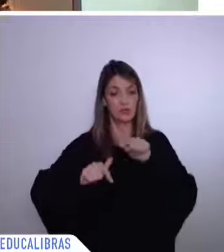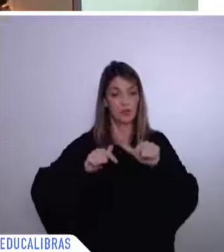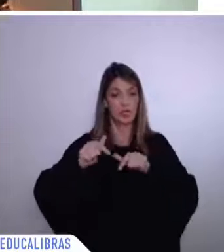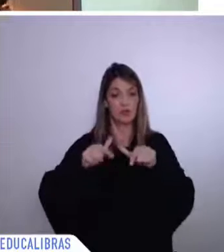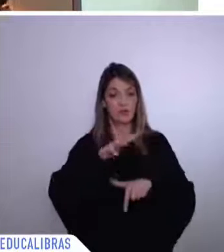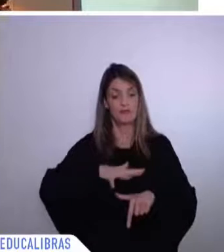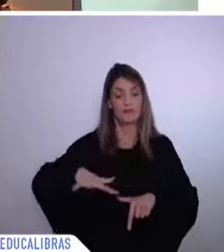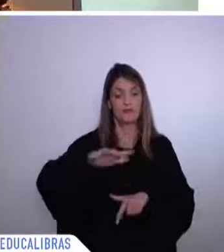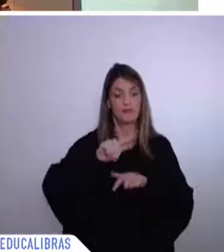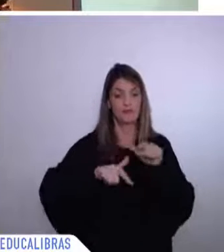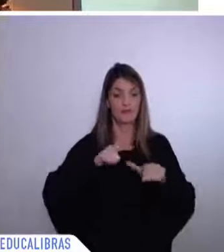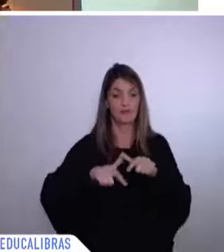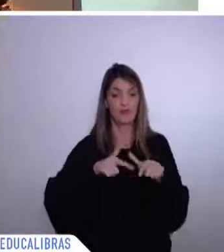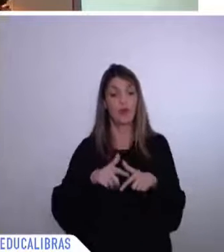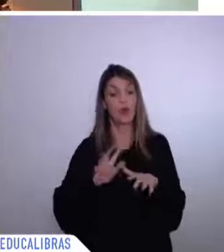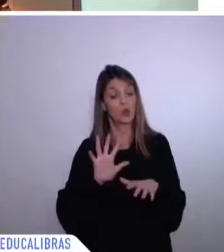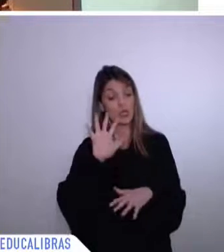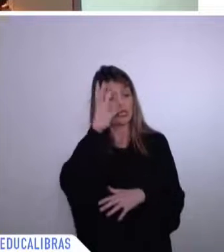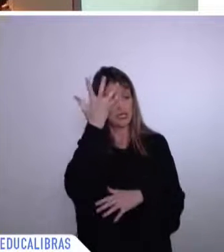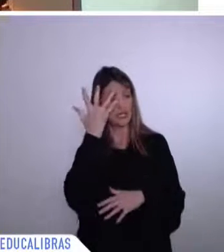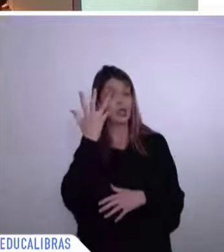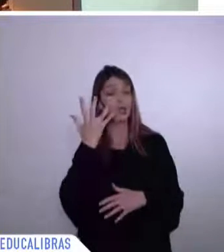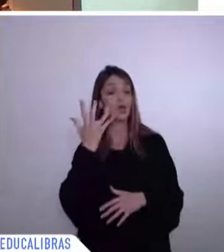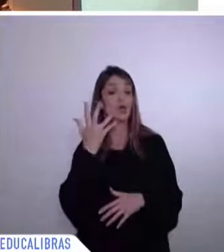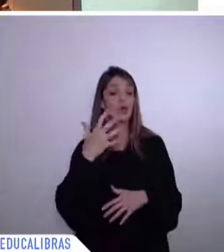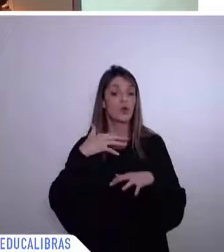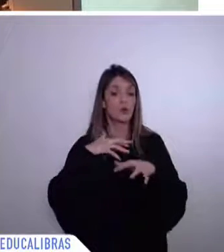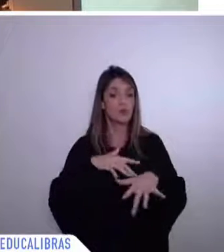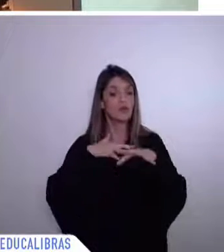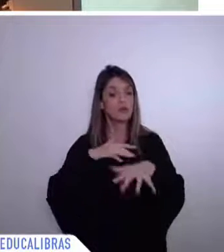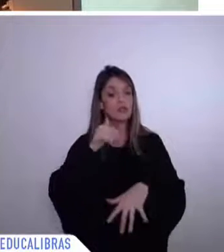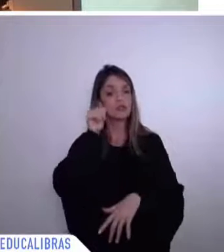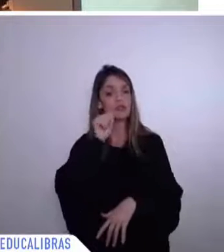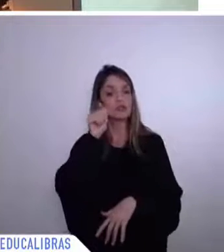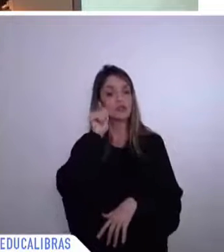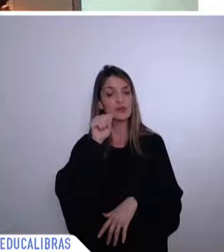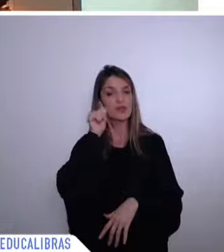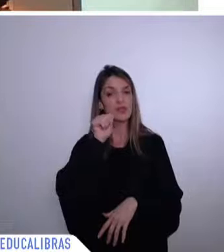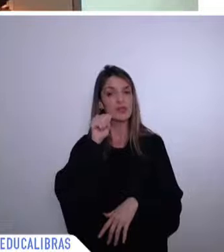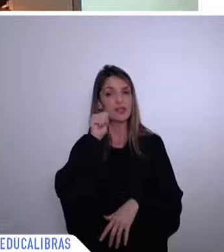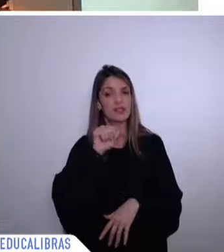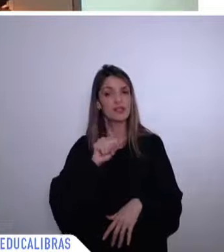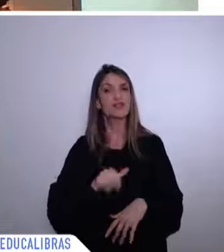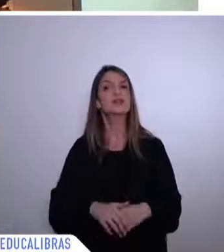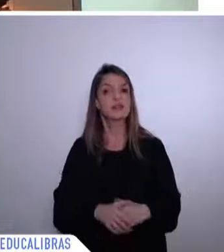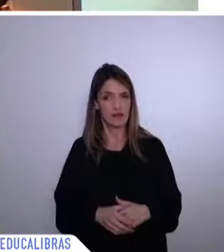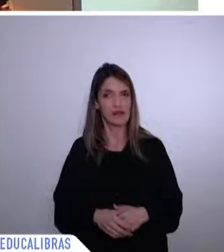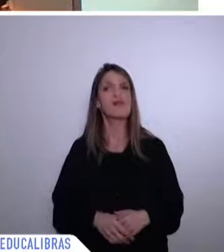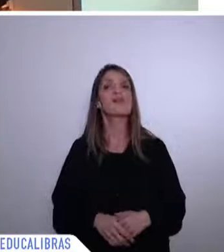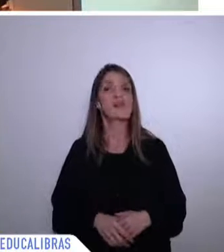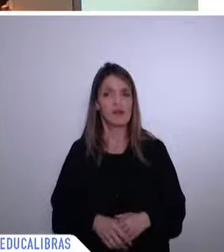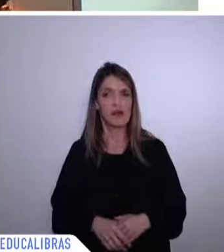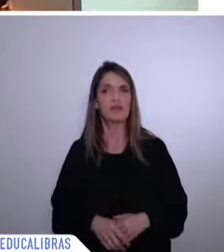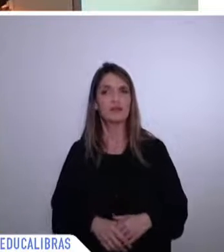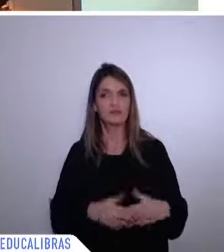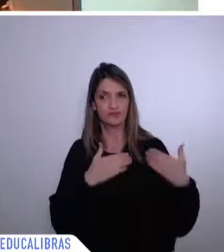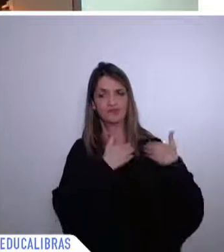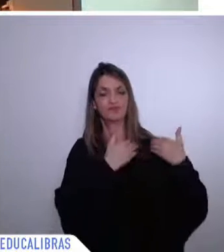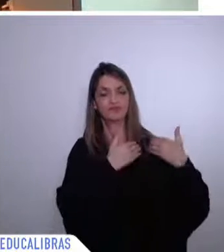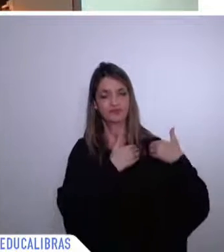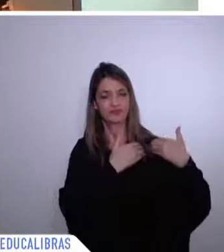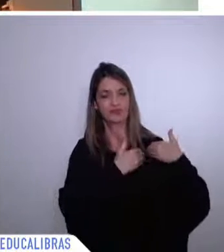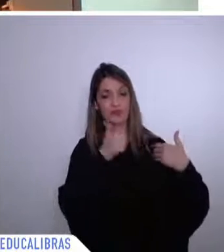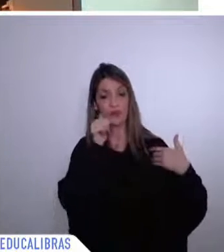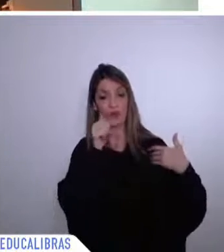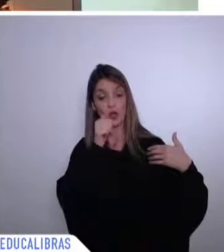and segregations in gender in the workplace have happened because of women's movements and changes in capitalism. But women